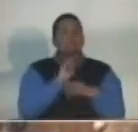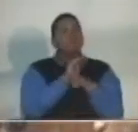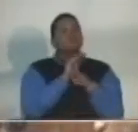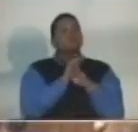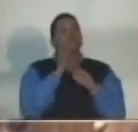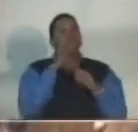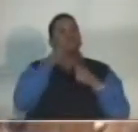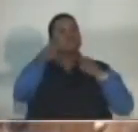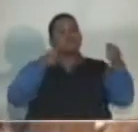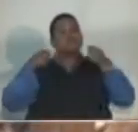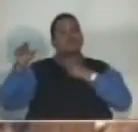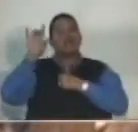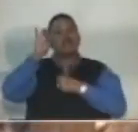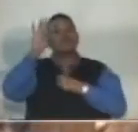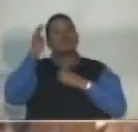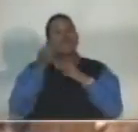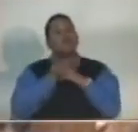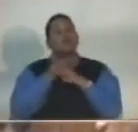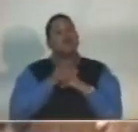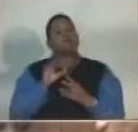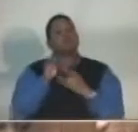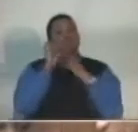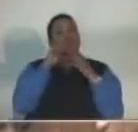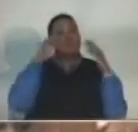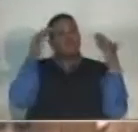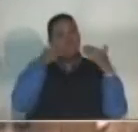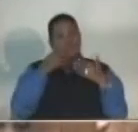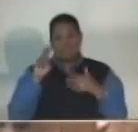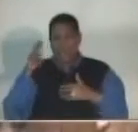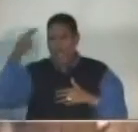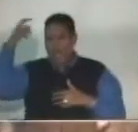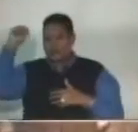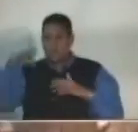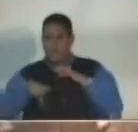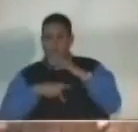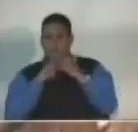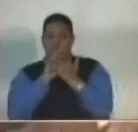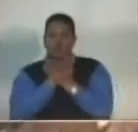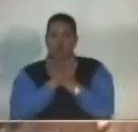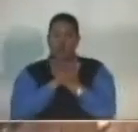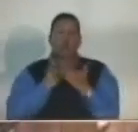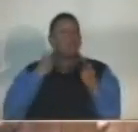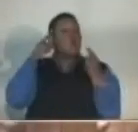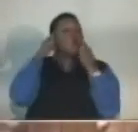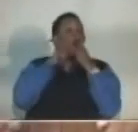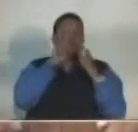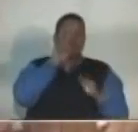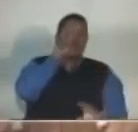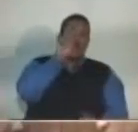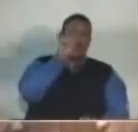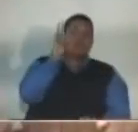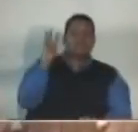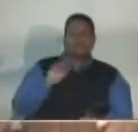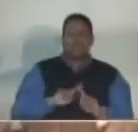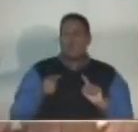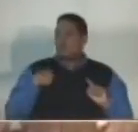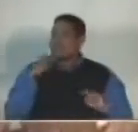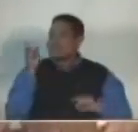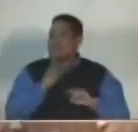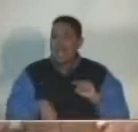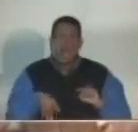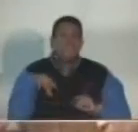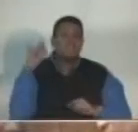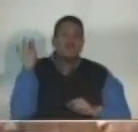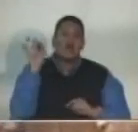math specialists to targeted secondary and primary schools. Our target was 146, but we simply couldn't